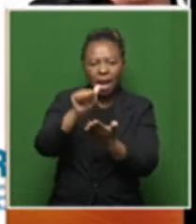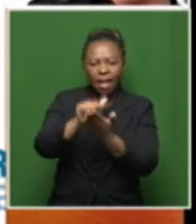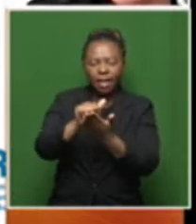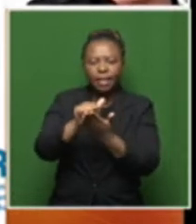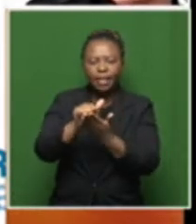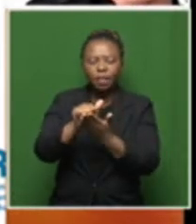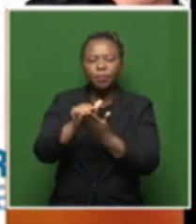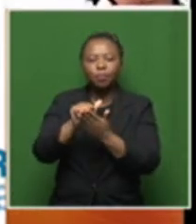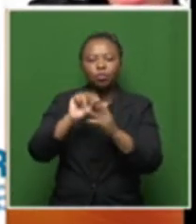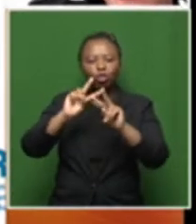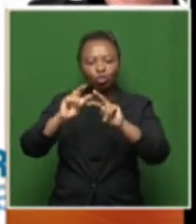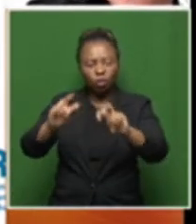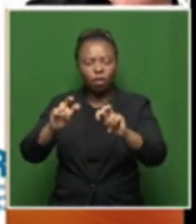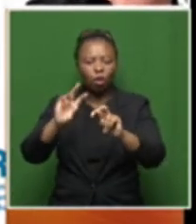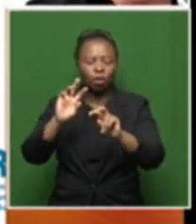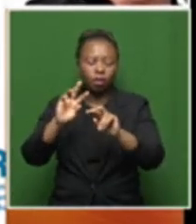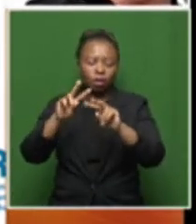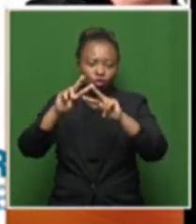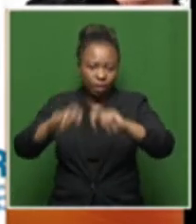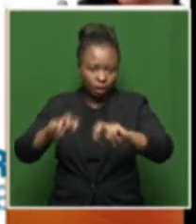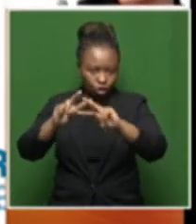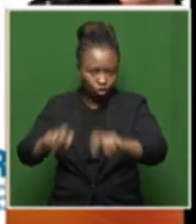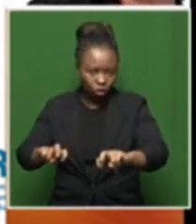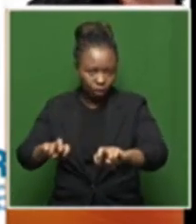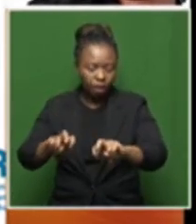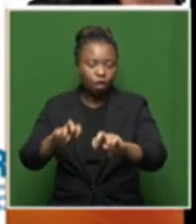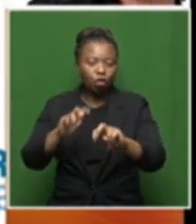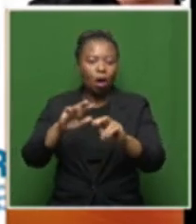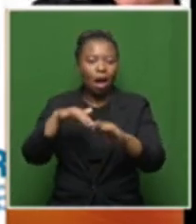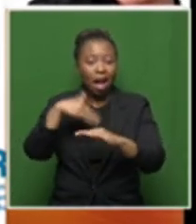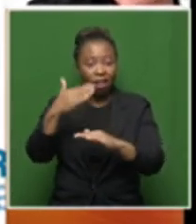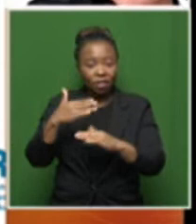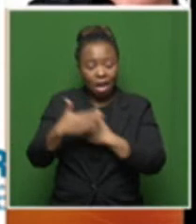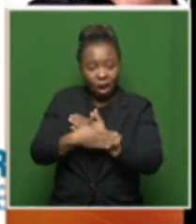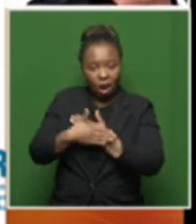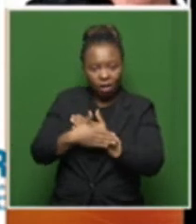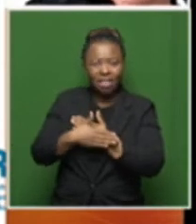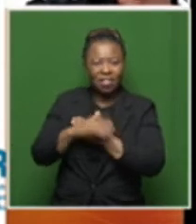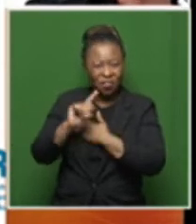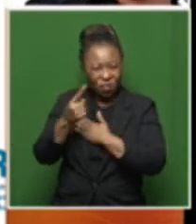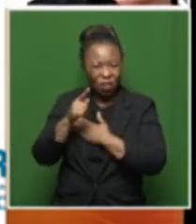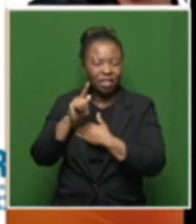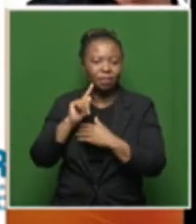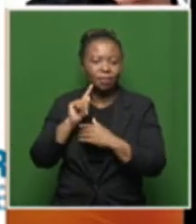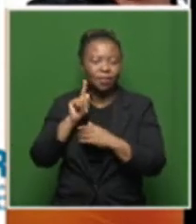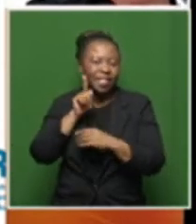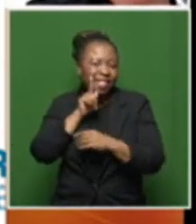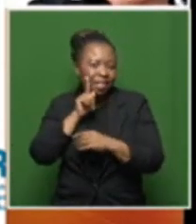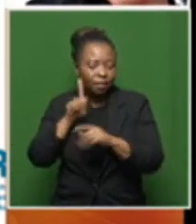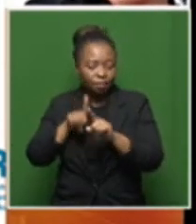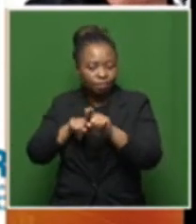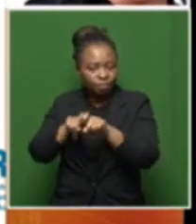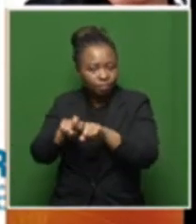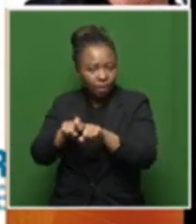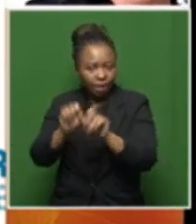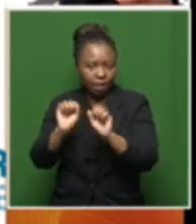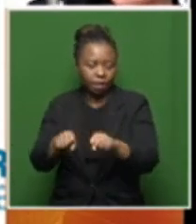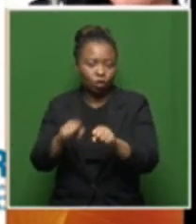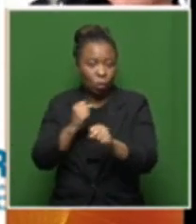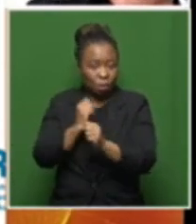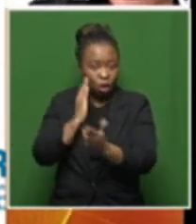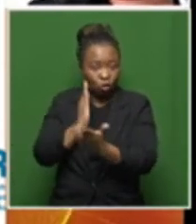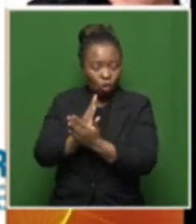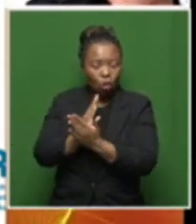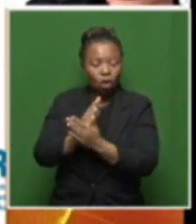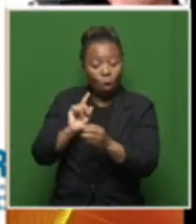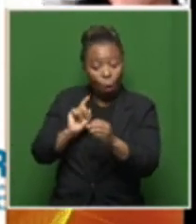that every vaccine that arrives in the country, it has to go through lot testing to make sure that the quality of the product that